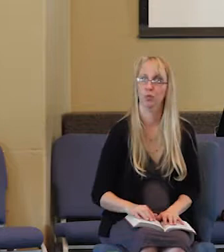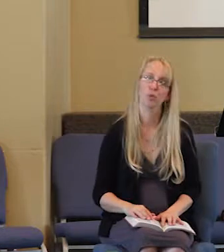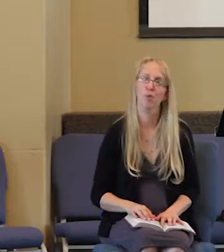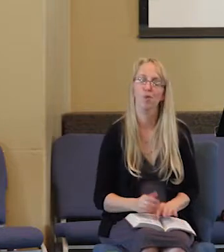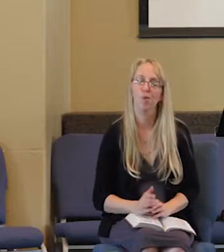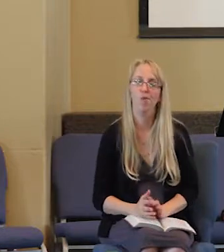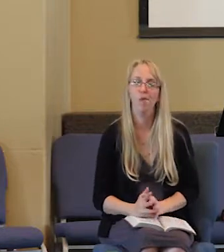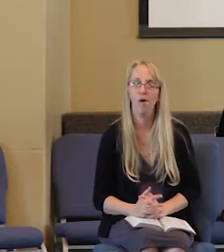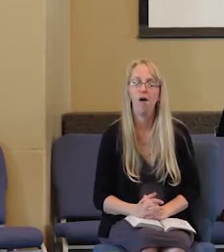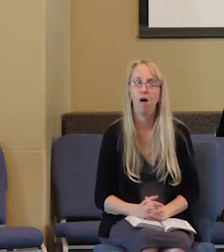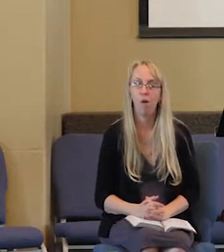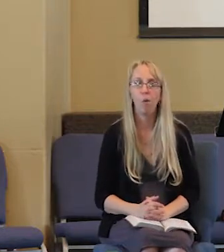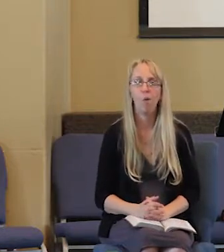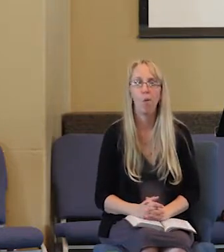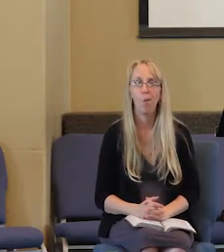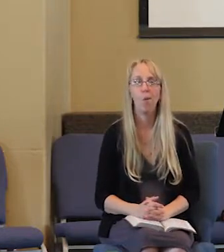do.